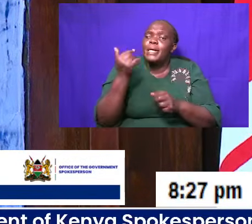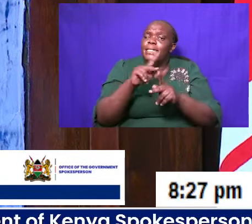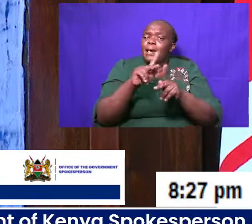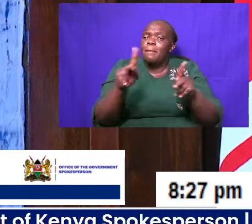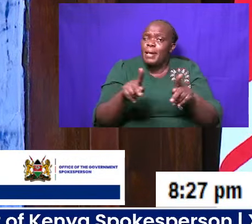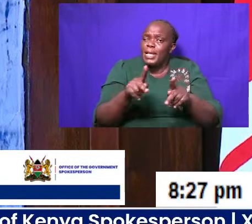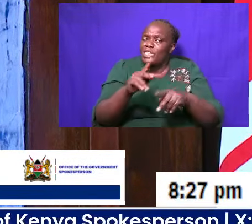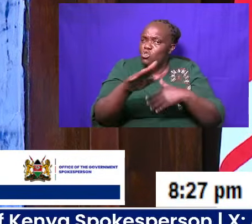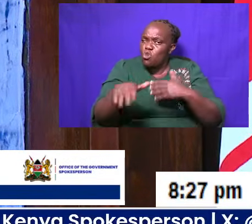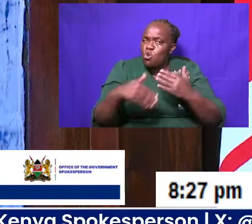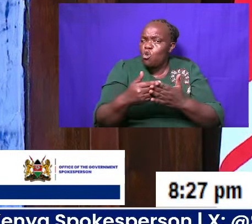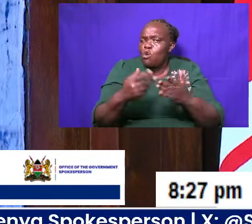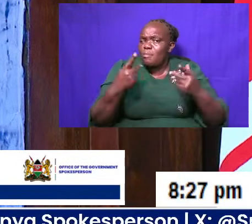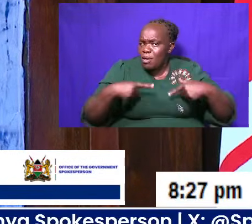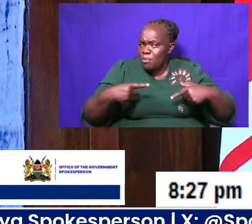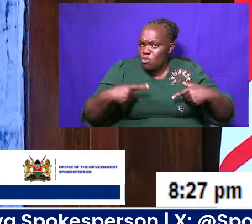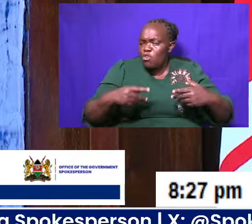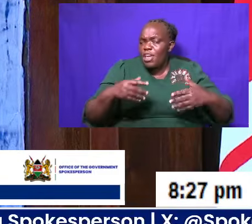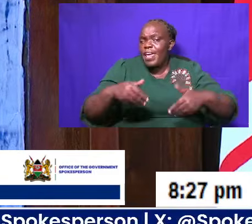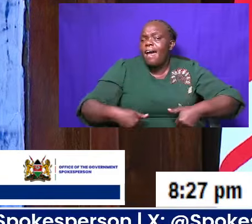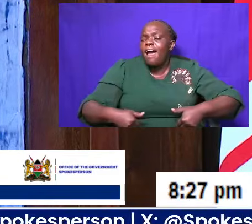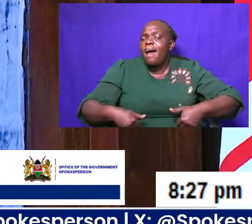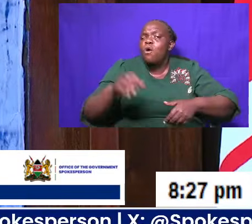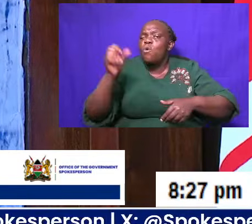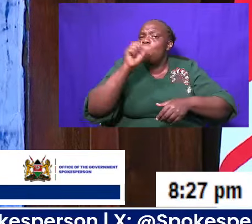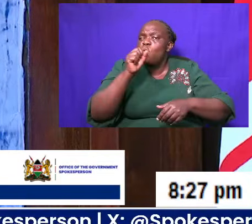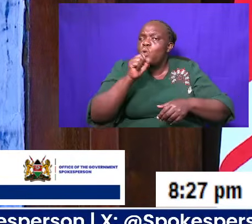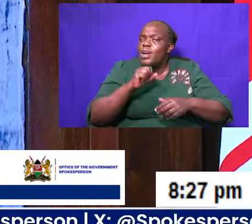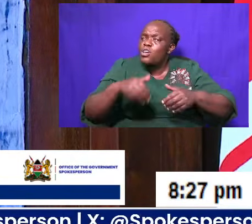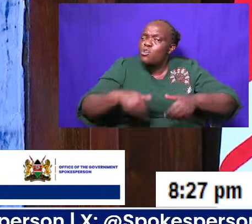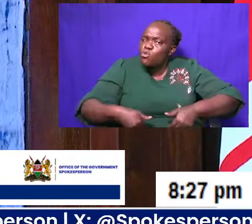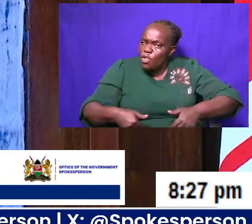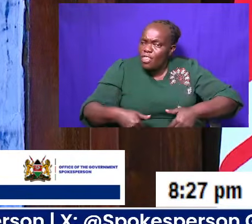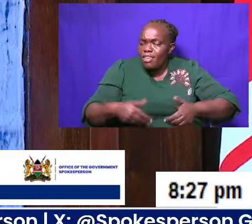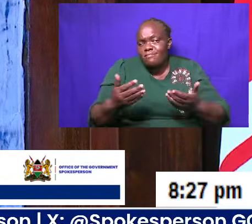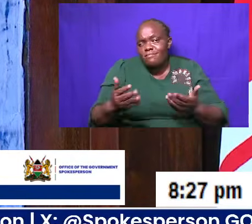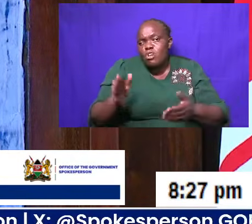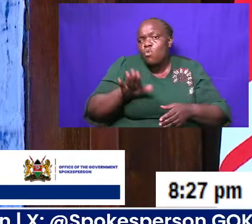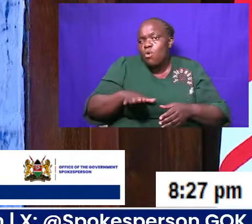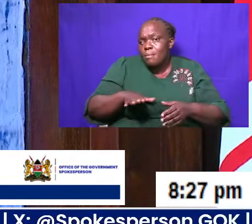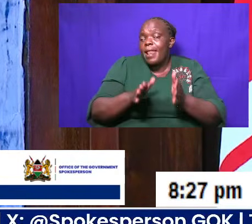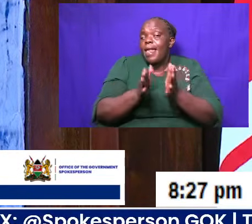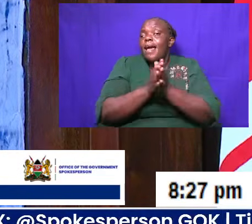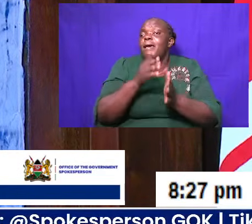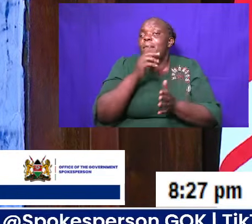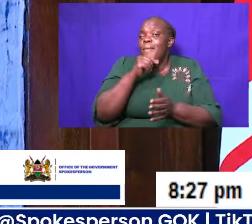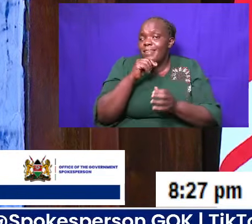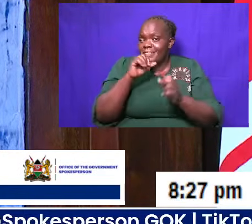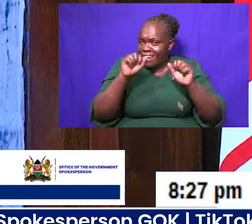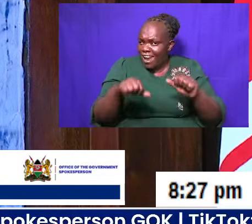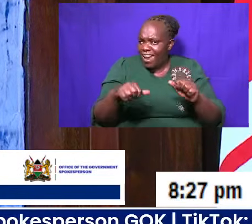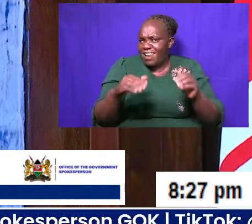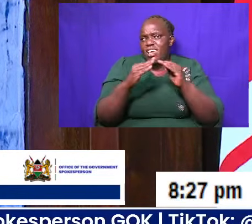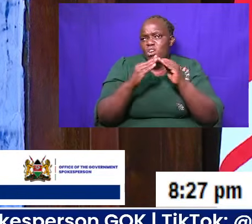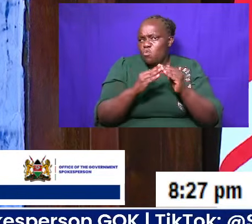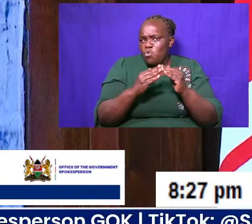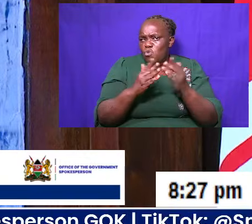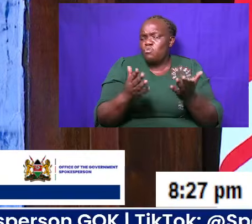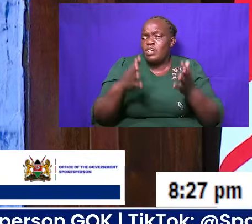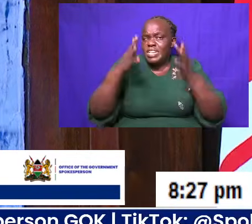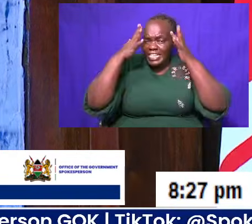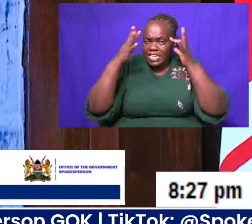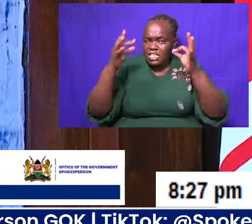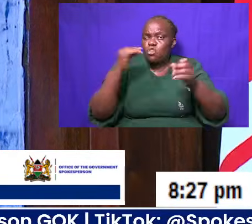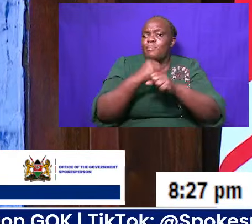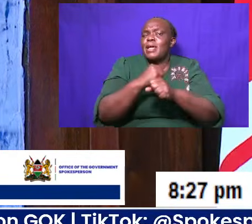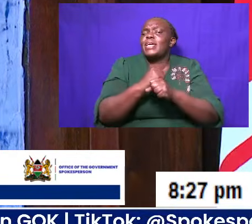that everybody, young, old, youth, women and men, so that they get to the decision-making